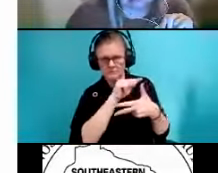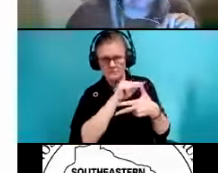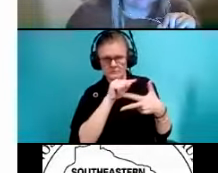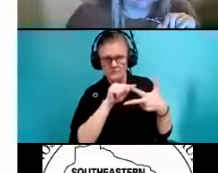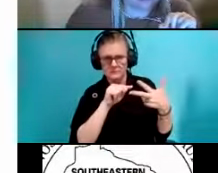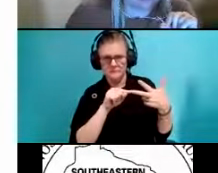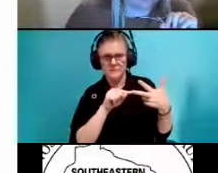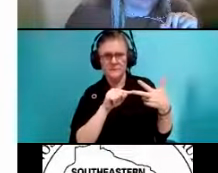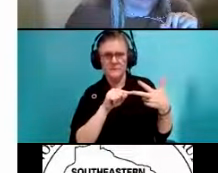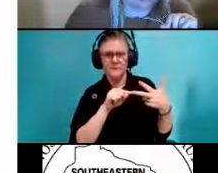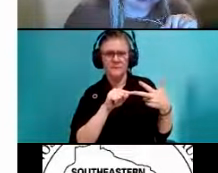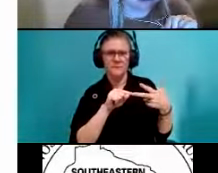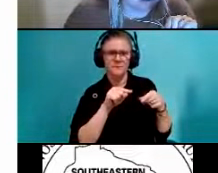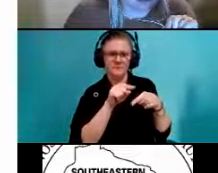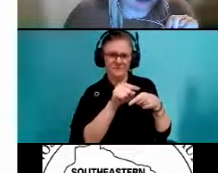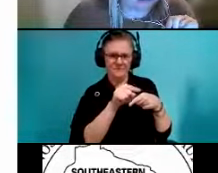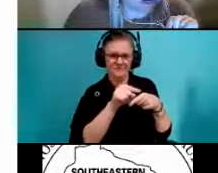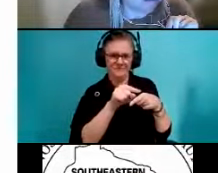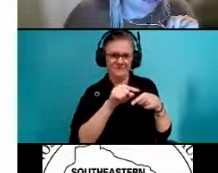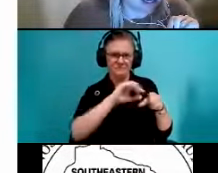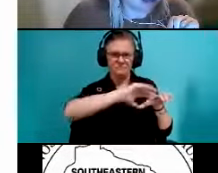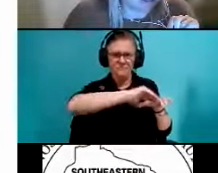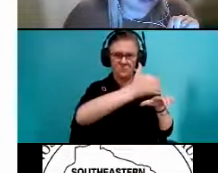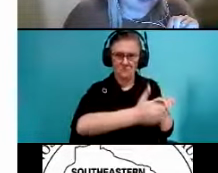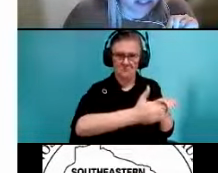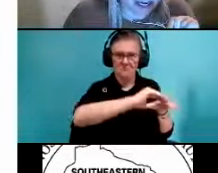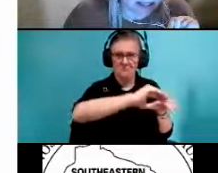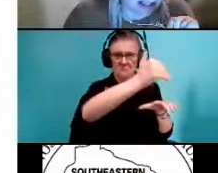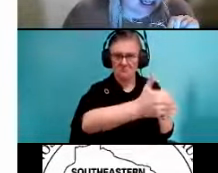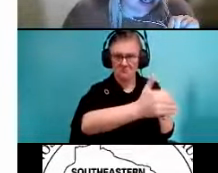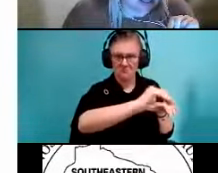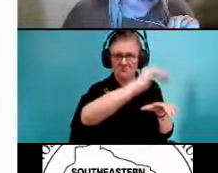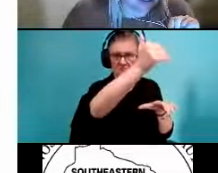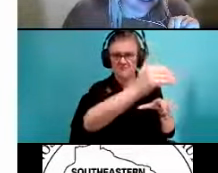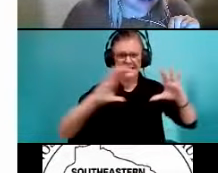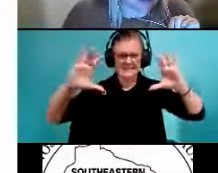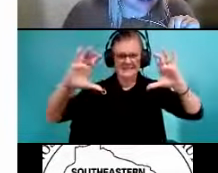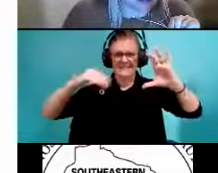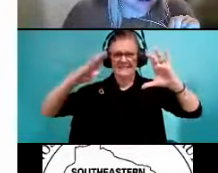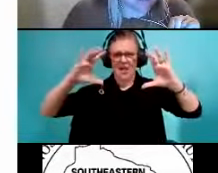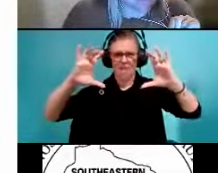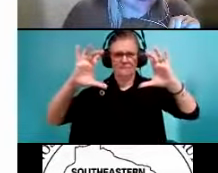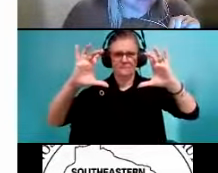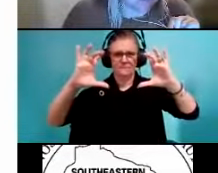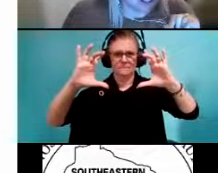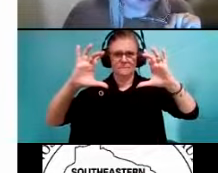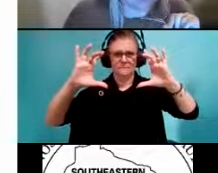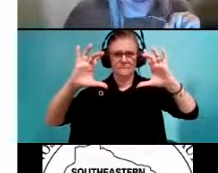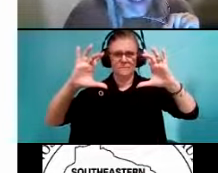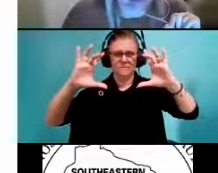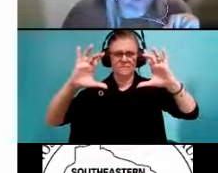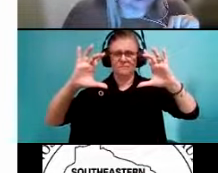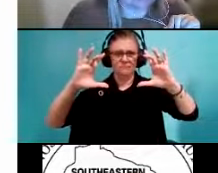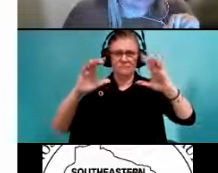Different kinds of, in this case, large bumps that are kind of precast concrete here, either